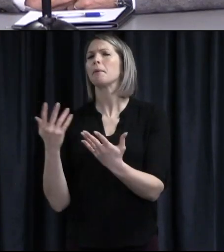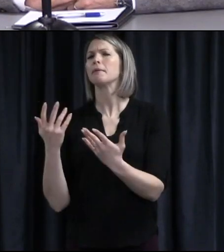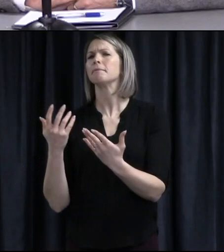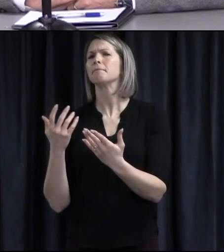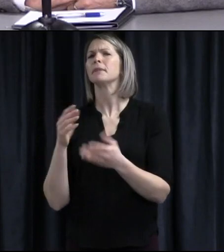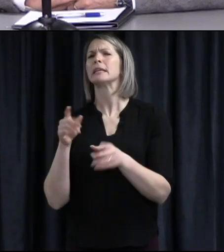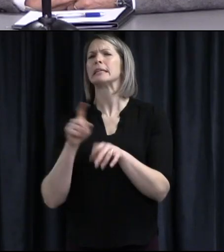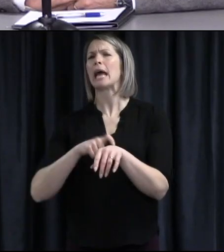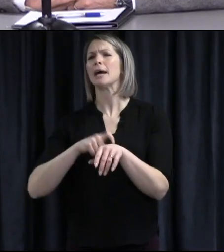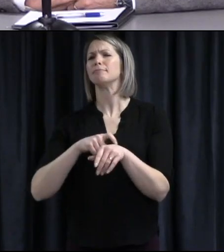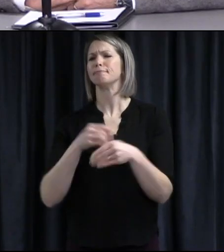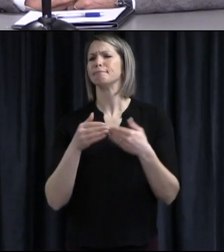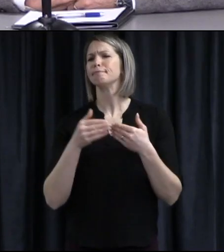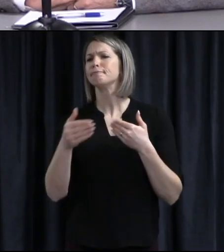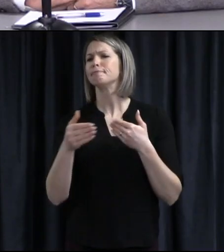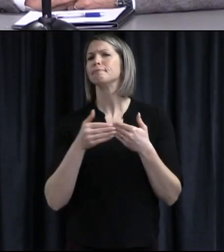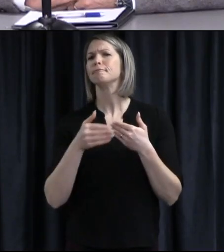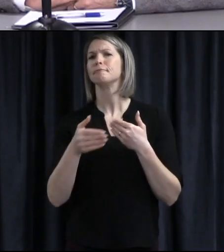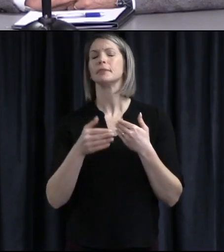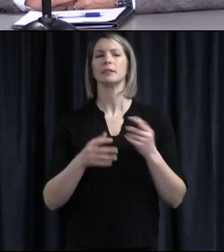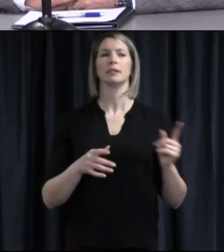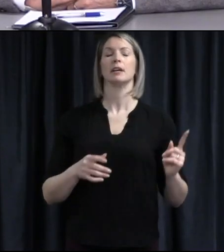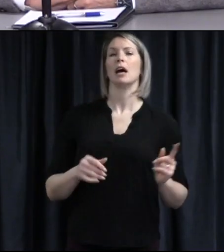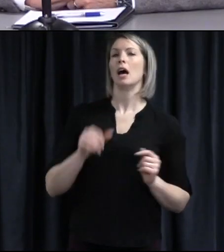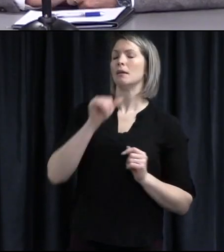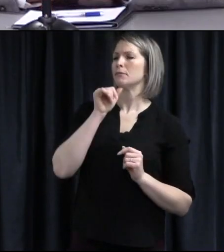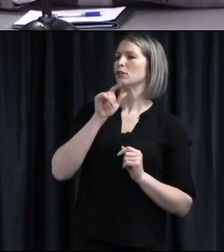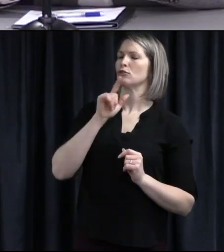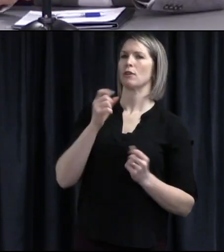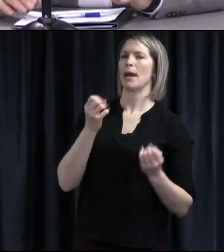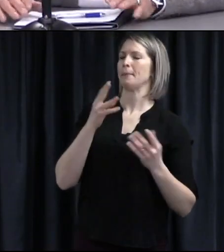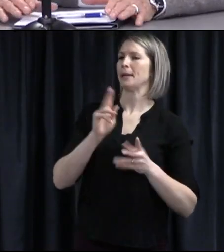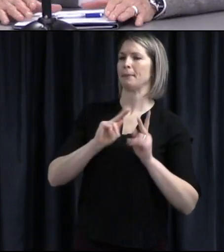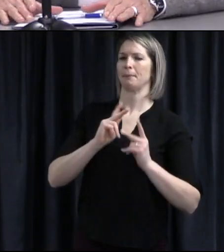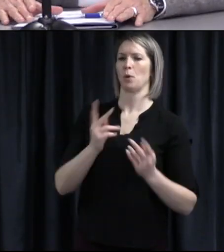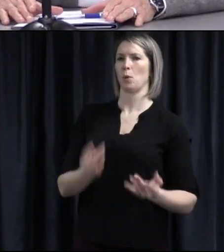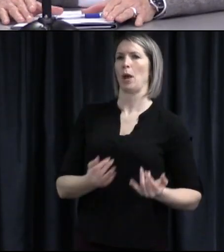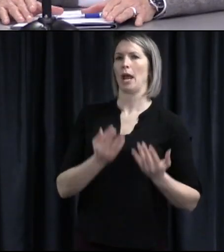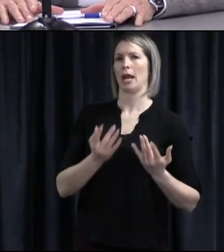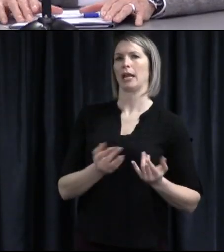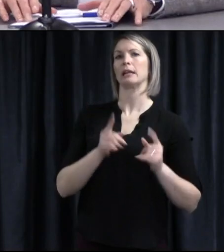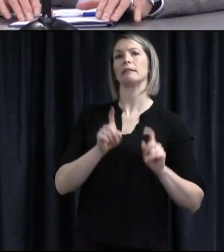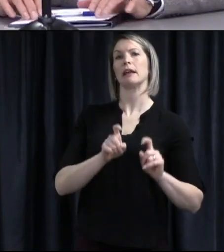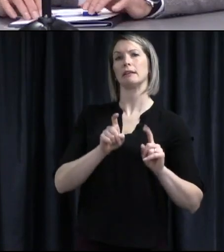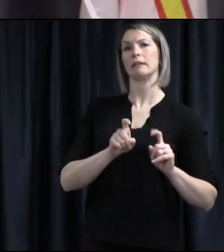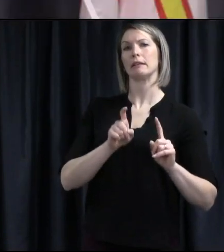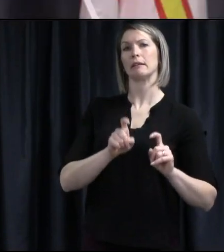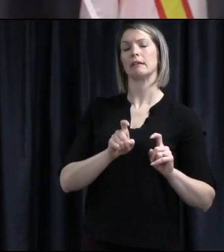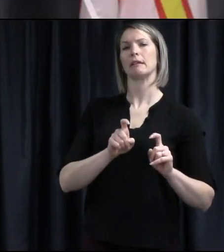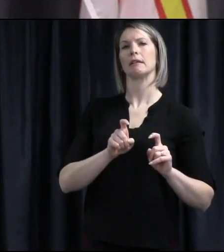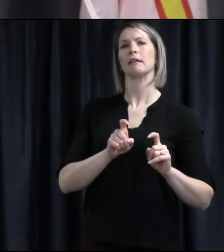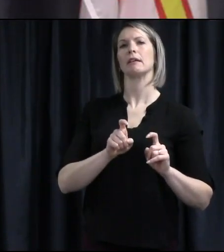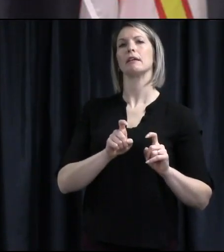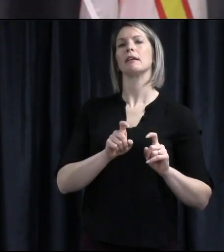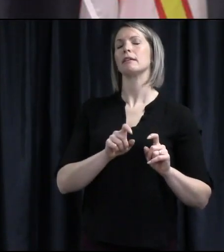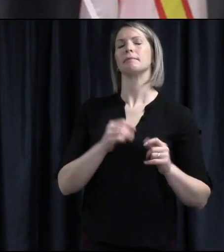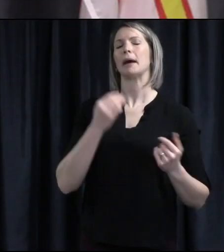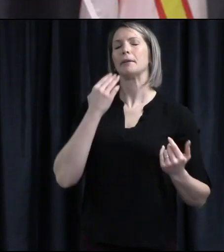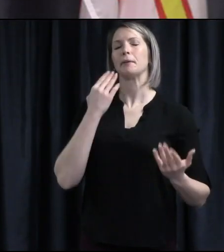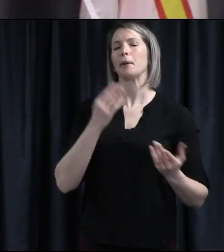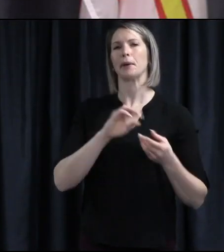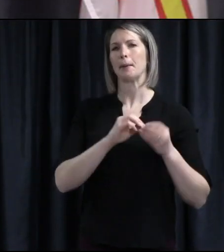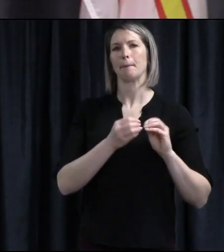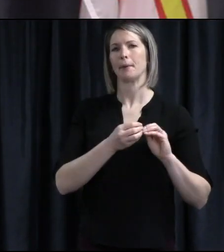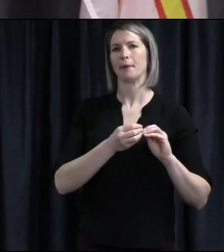So I don't have the numbers of how many people are awaiting testing at this time, but we